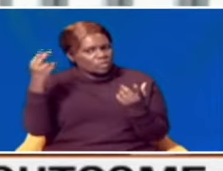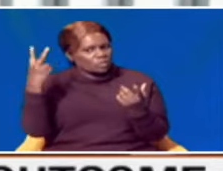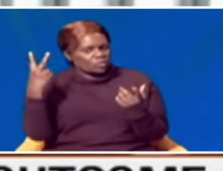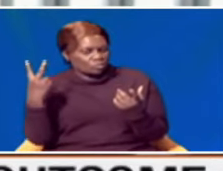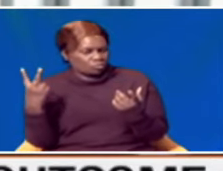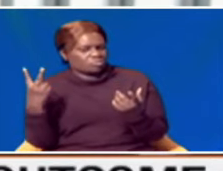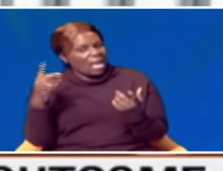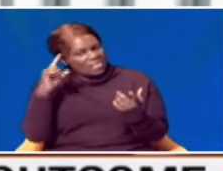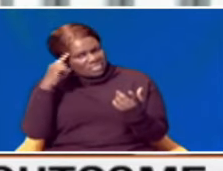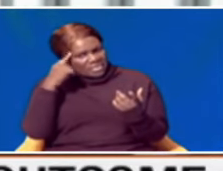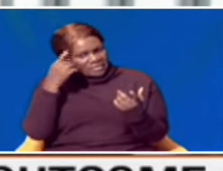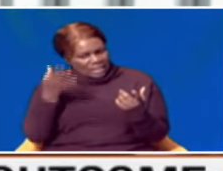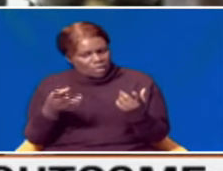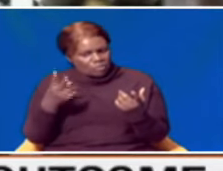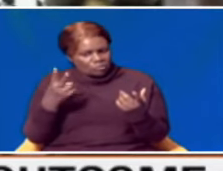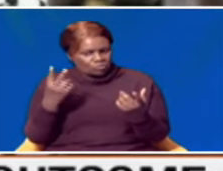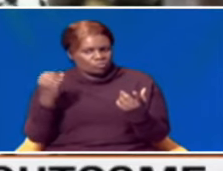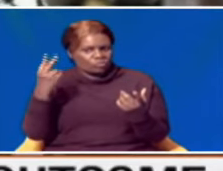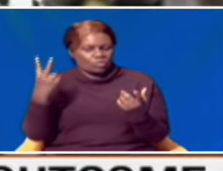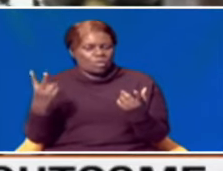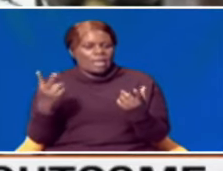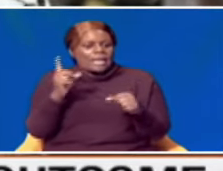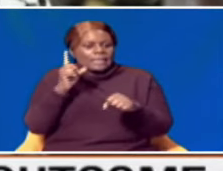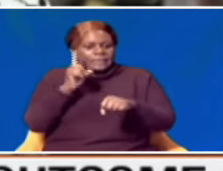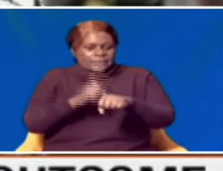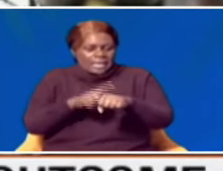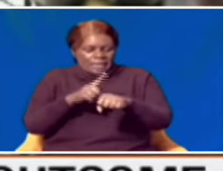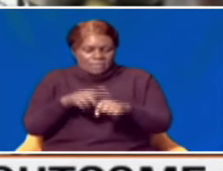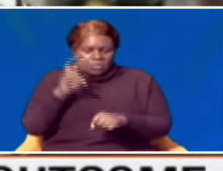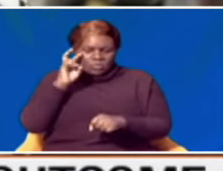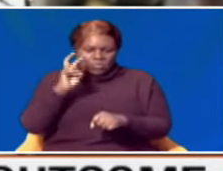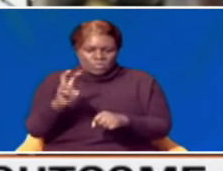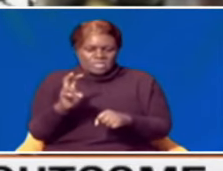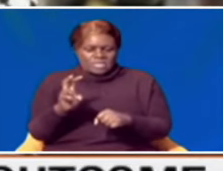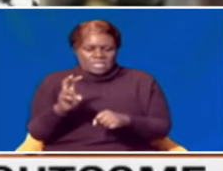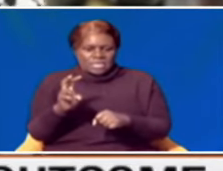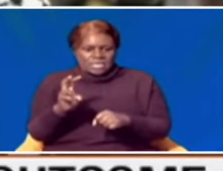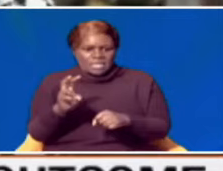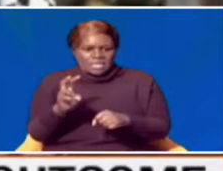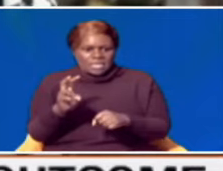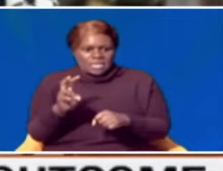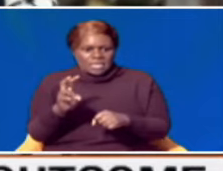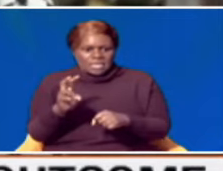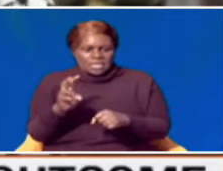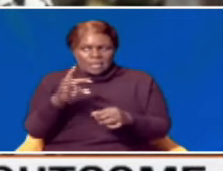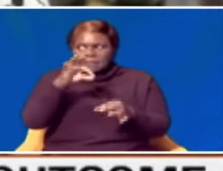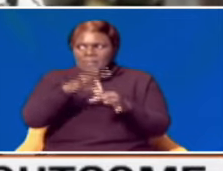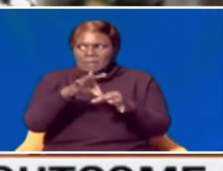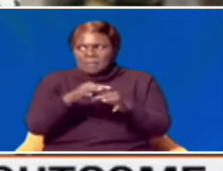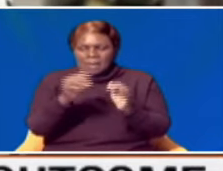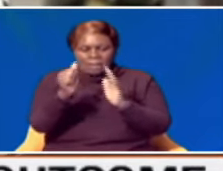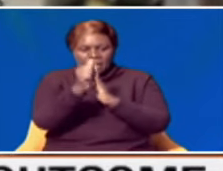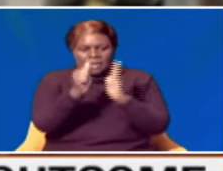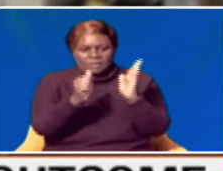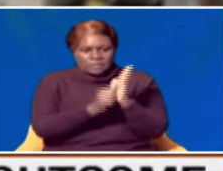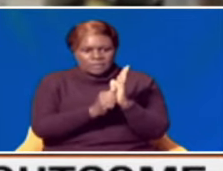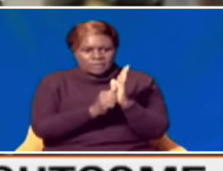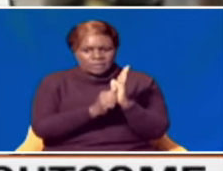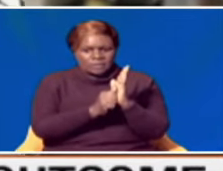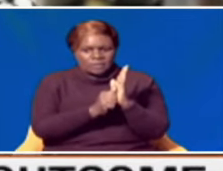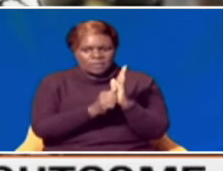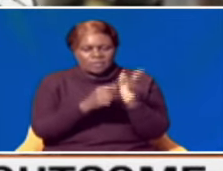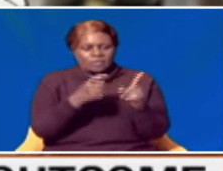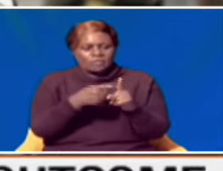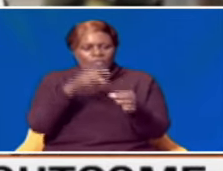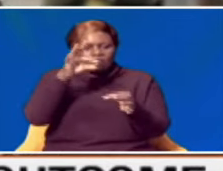2002, I think so, yeah, since 2002. So when we check the scan results, the ones that are sent to us by party agents that were taken from the